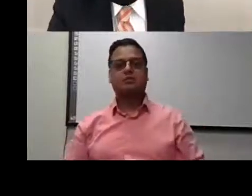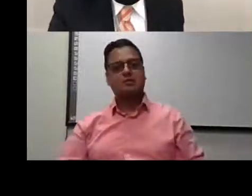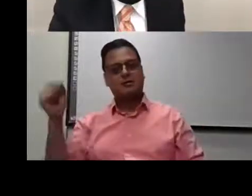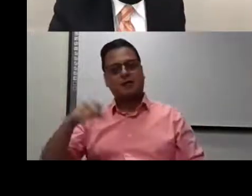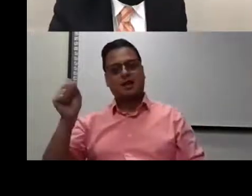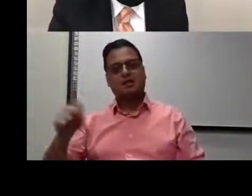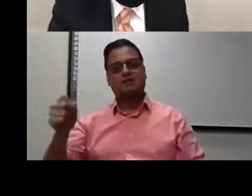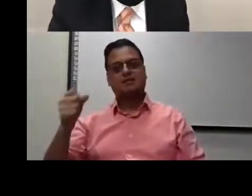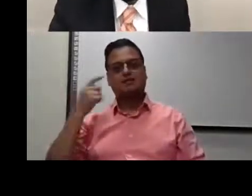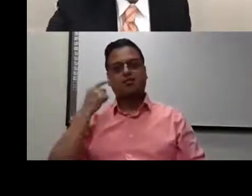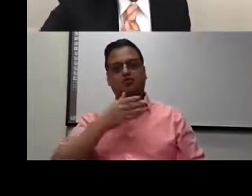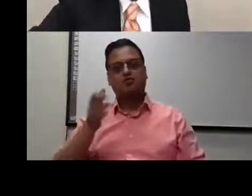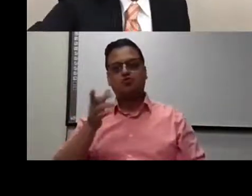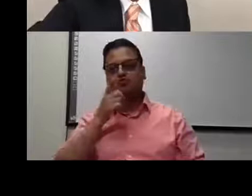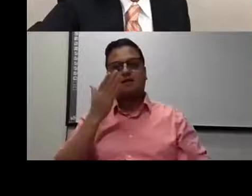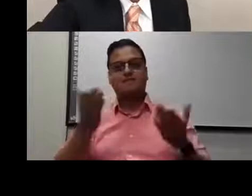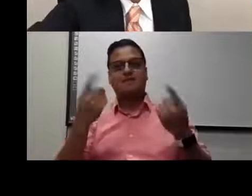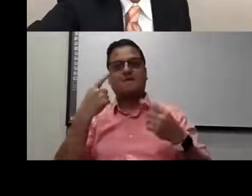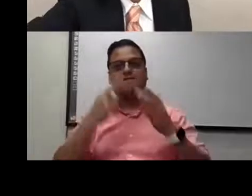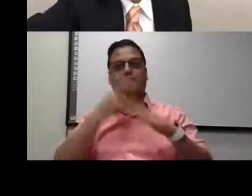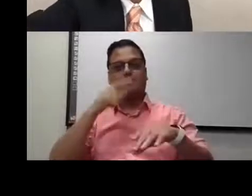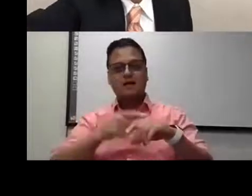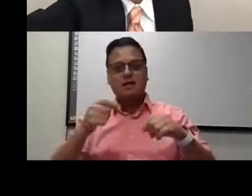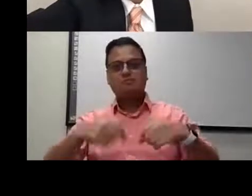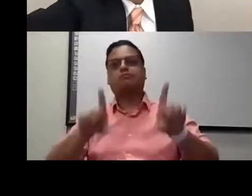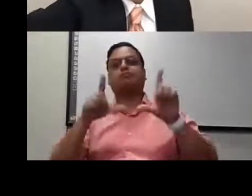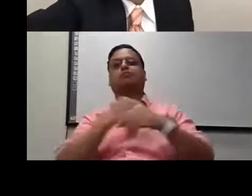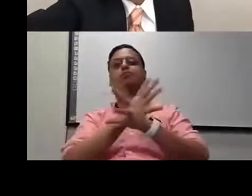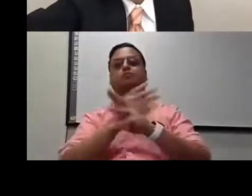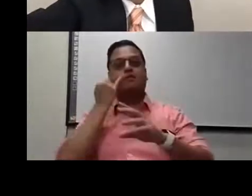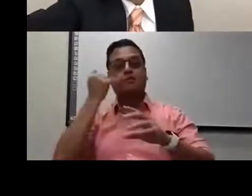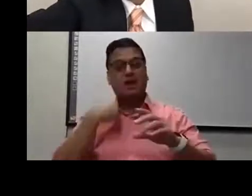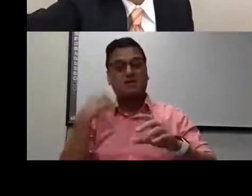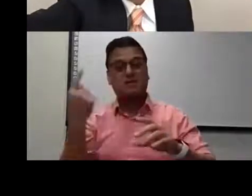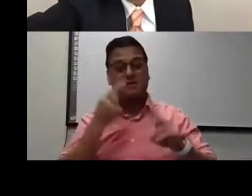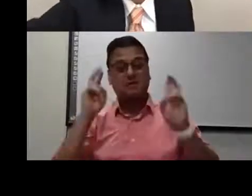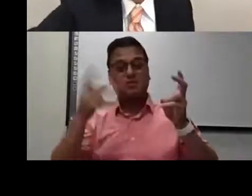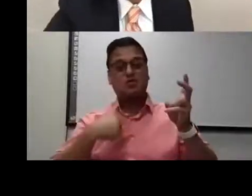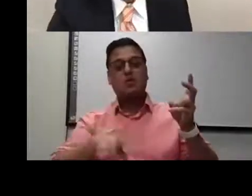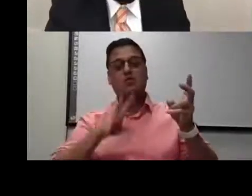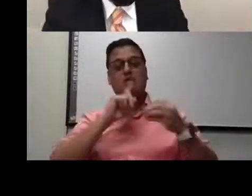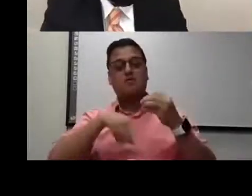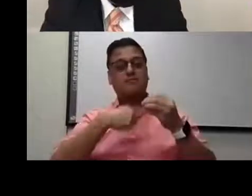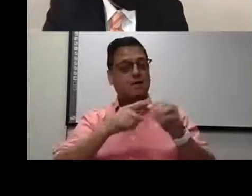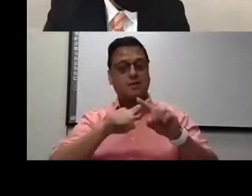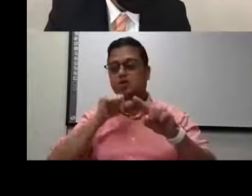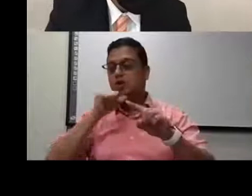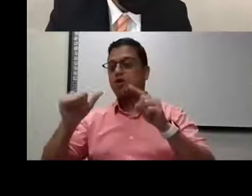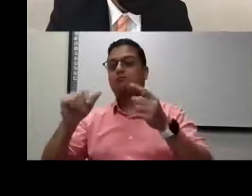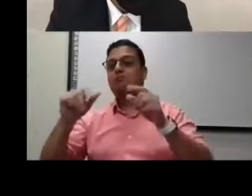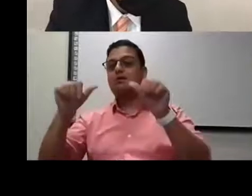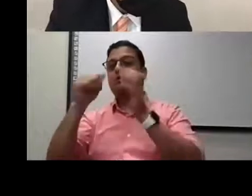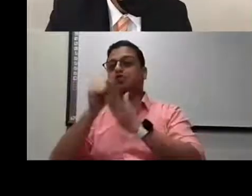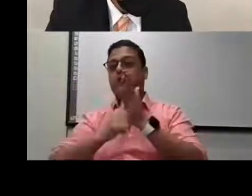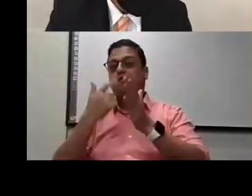those of you that might be attending for the first time via Zoom, if you have an item you'd like to address the board that is not on the agenda for the rest of this